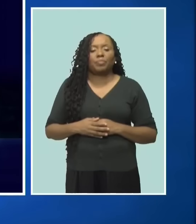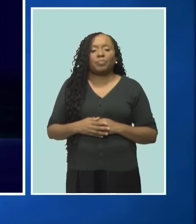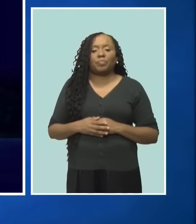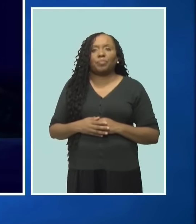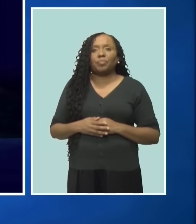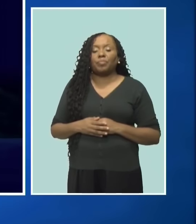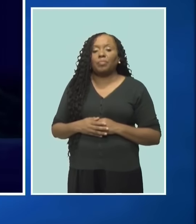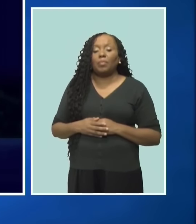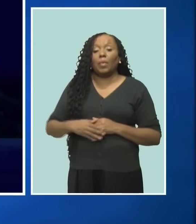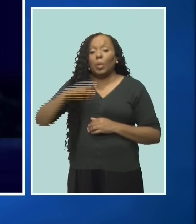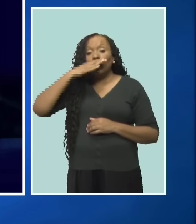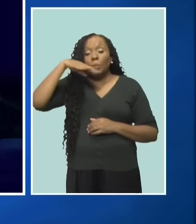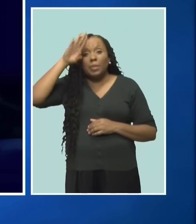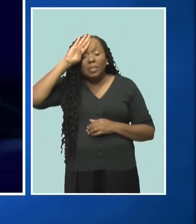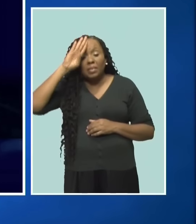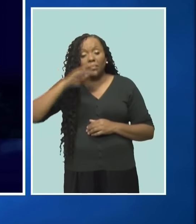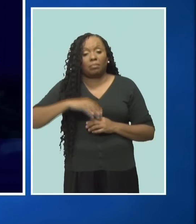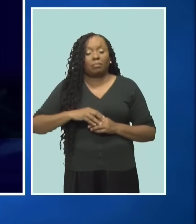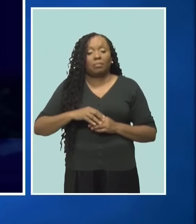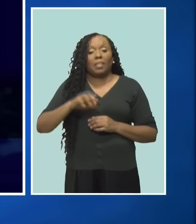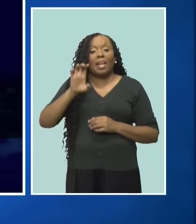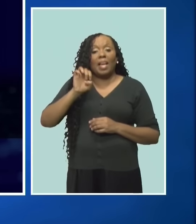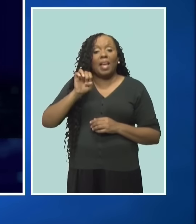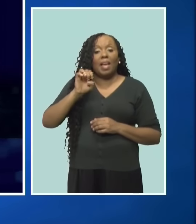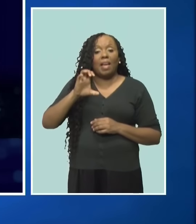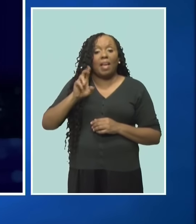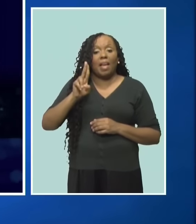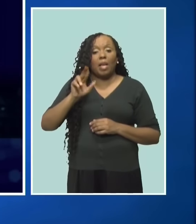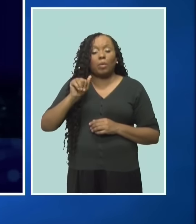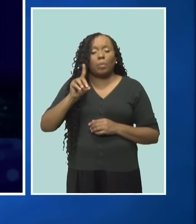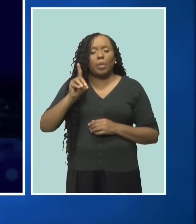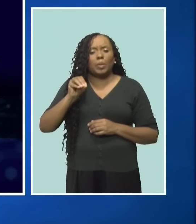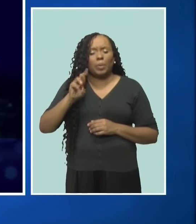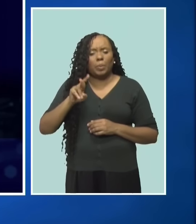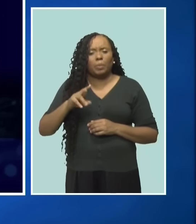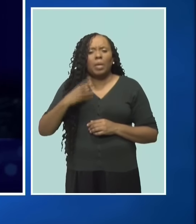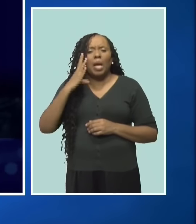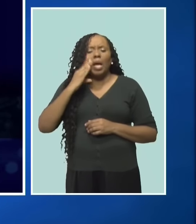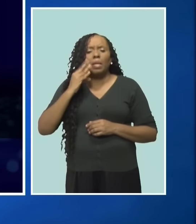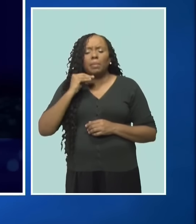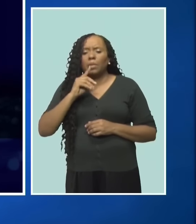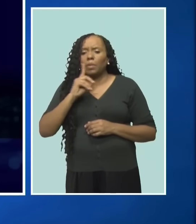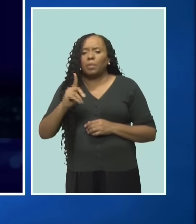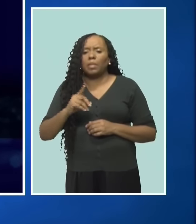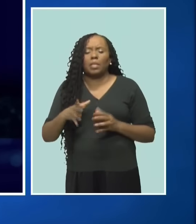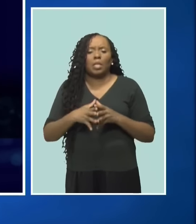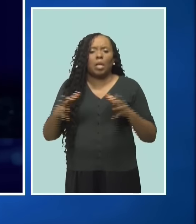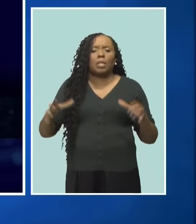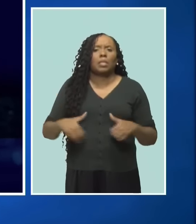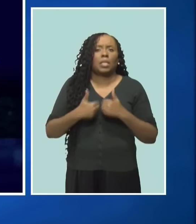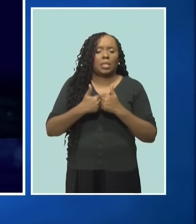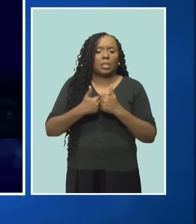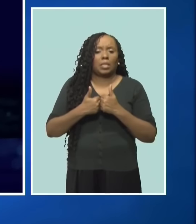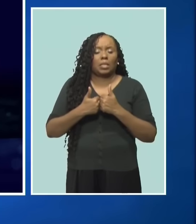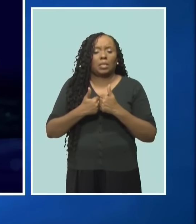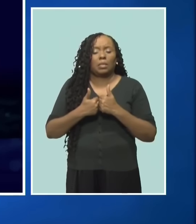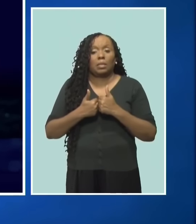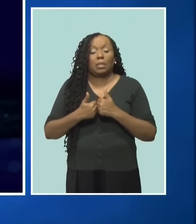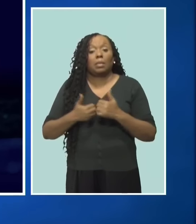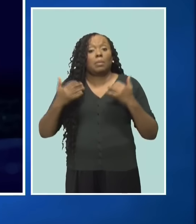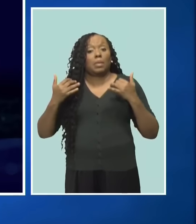Cuba, Ecuador, we have some real challenges here, and today I'm very happy that OLADE has issued statements in